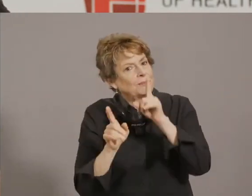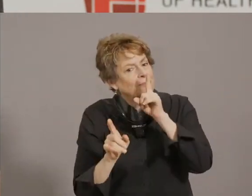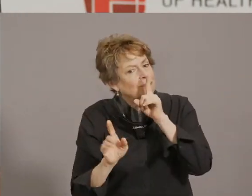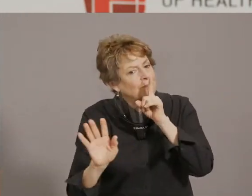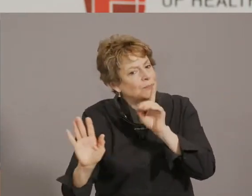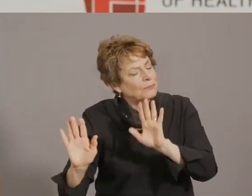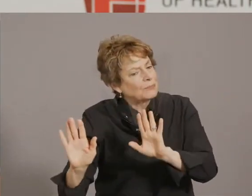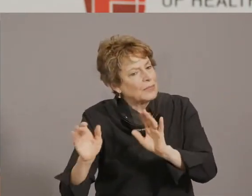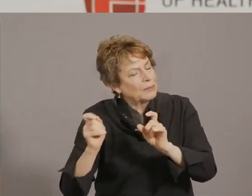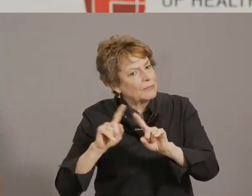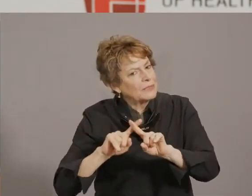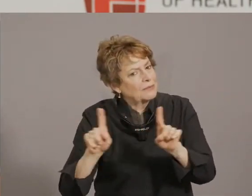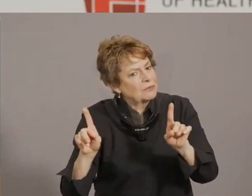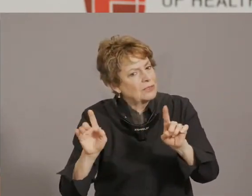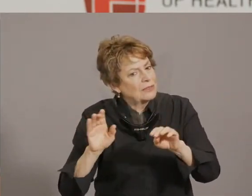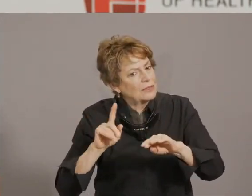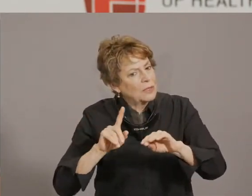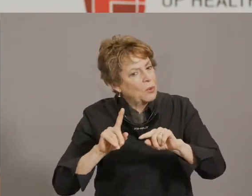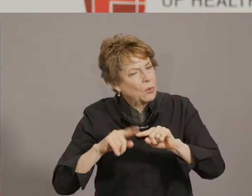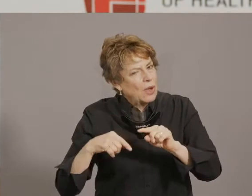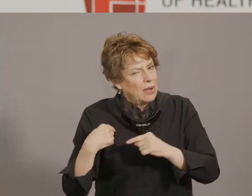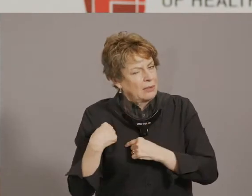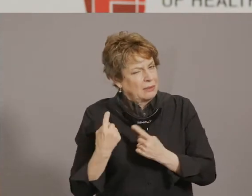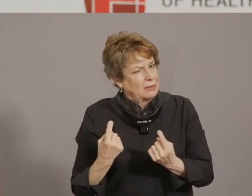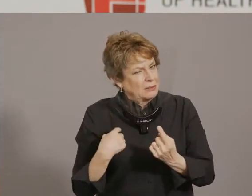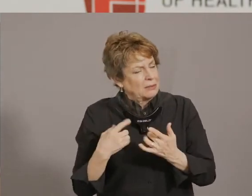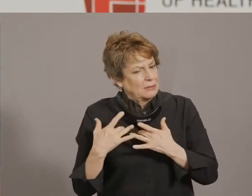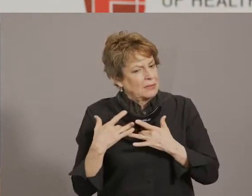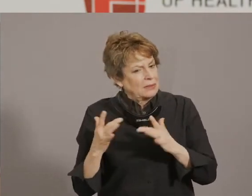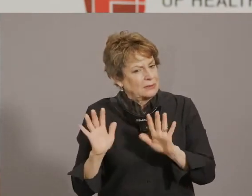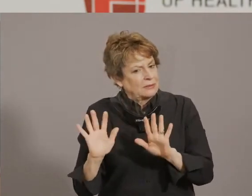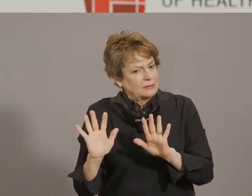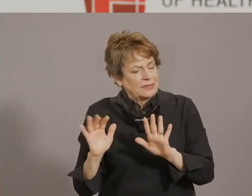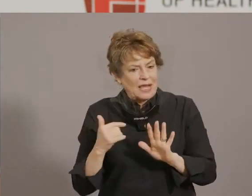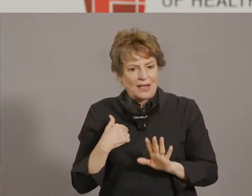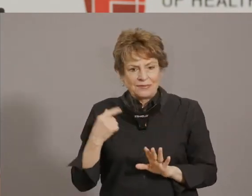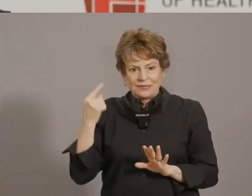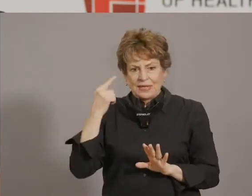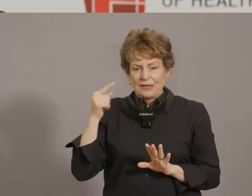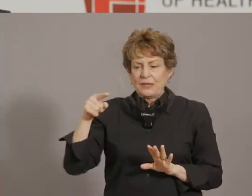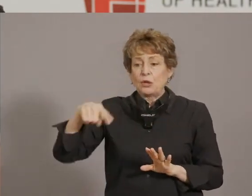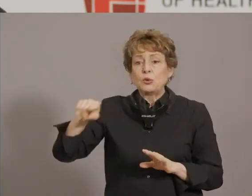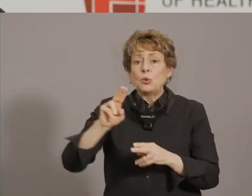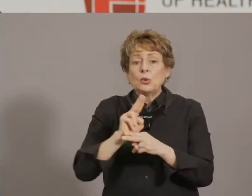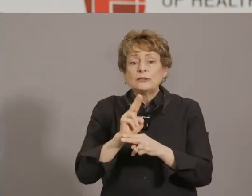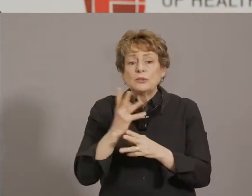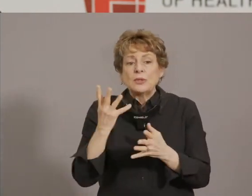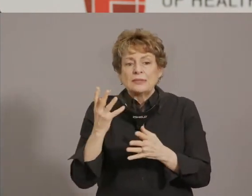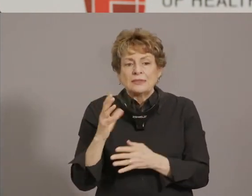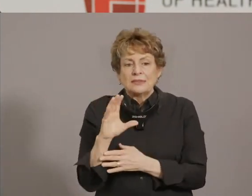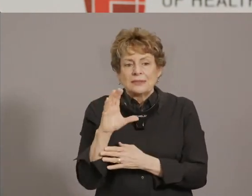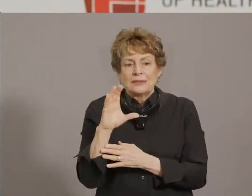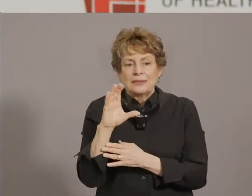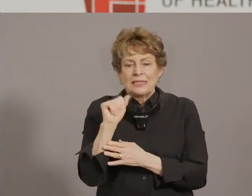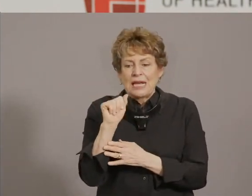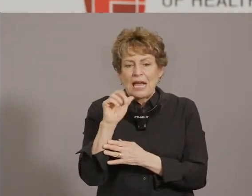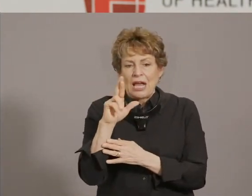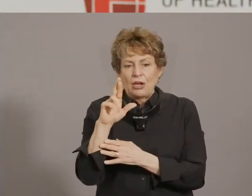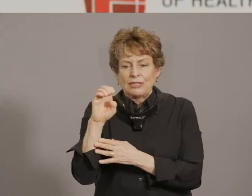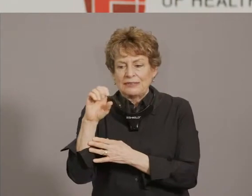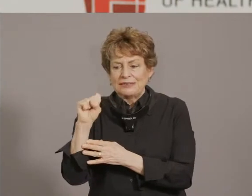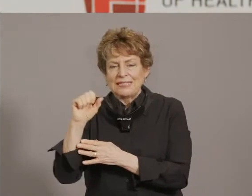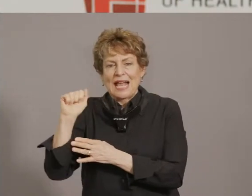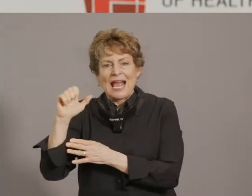decision that they made, and I think that they had and utilized CARES Act funding for that earlier on. So the grant funding that we have